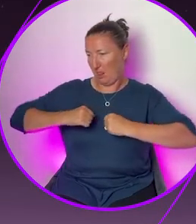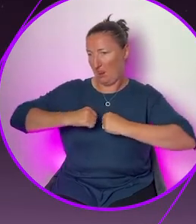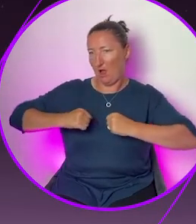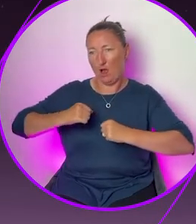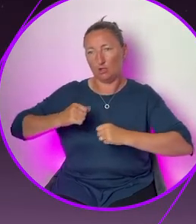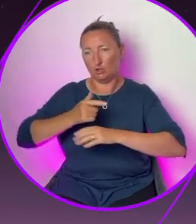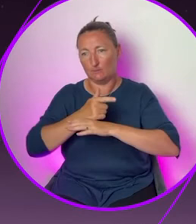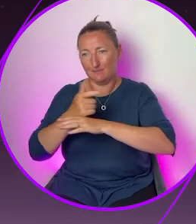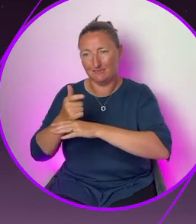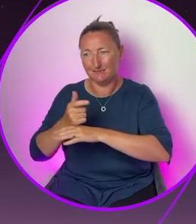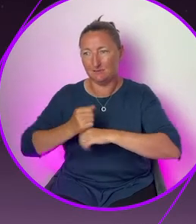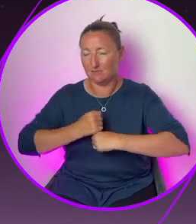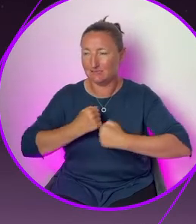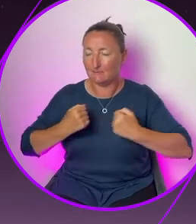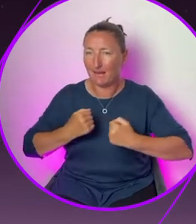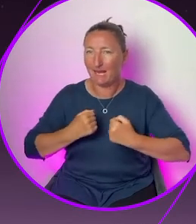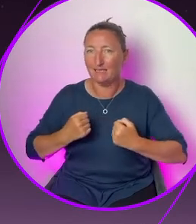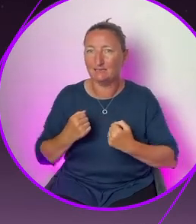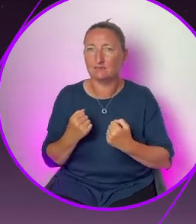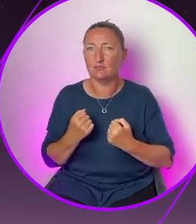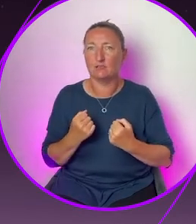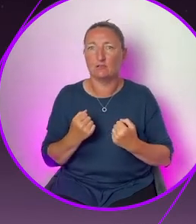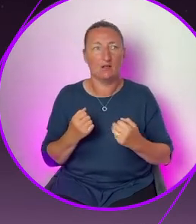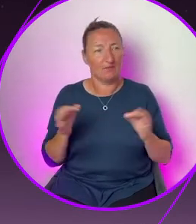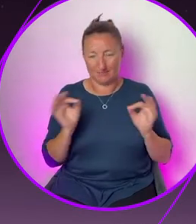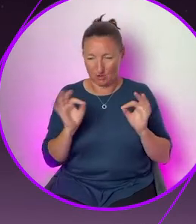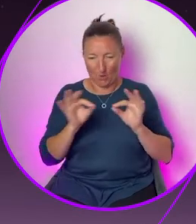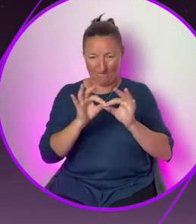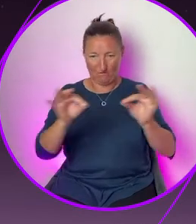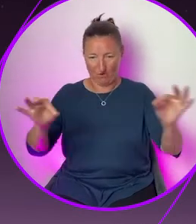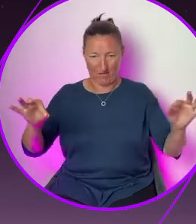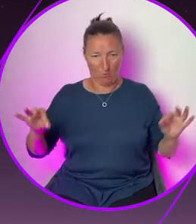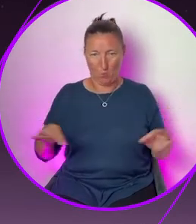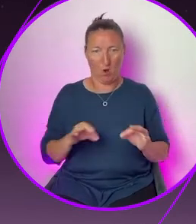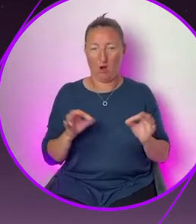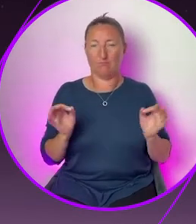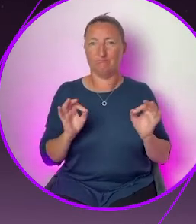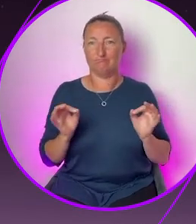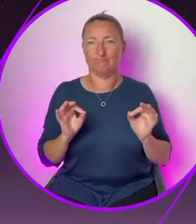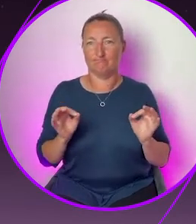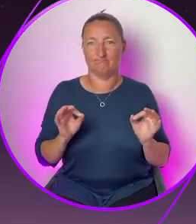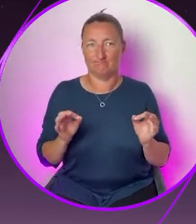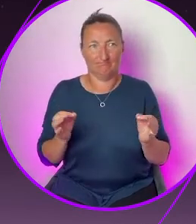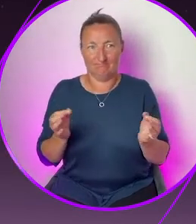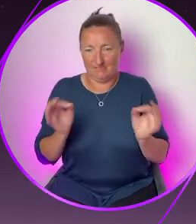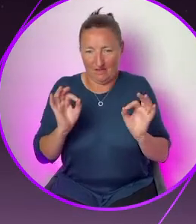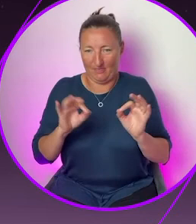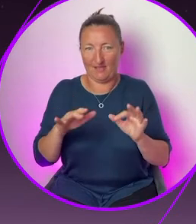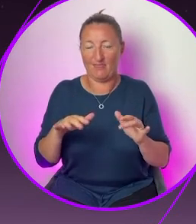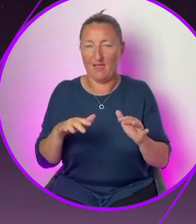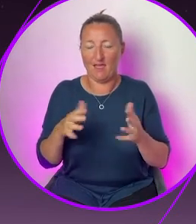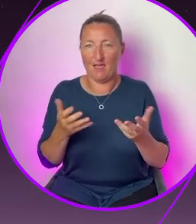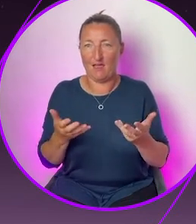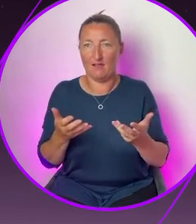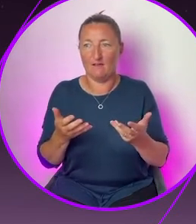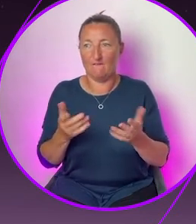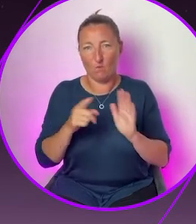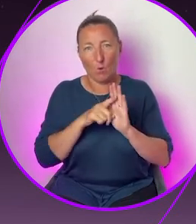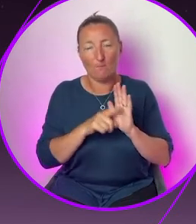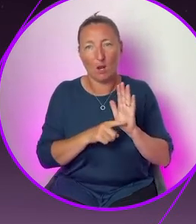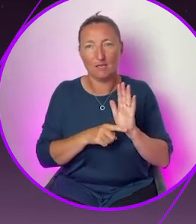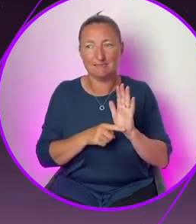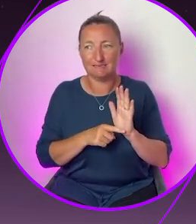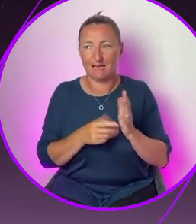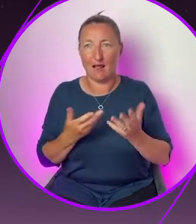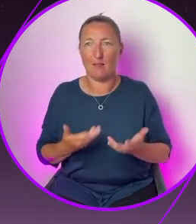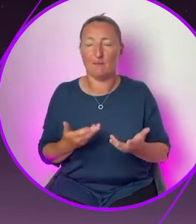from this position, because there are no frameworks that exist and that are implemented in policy